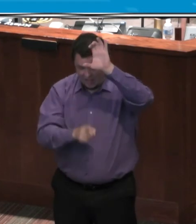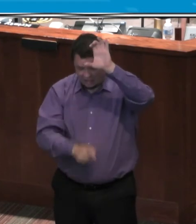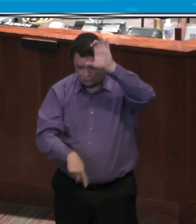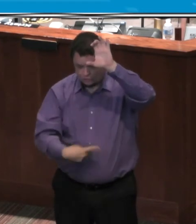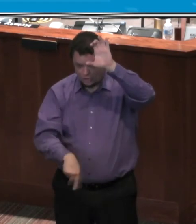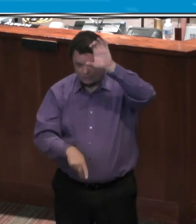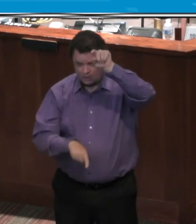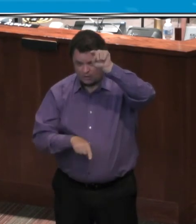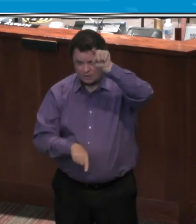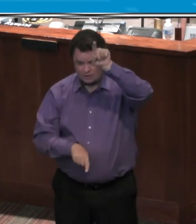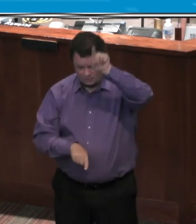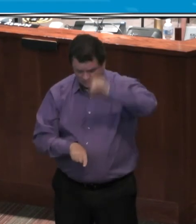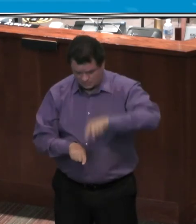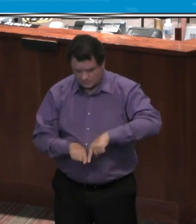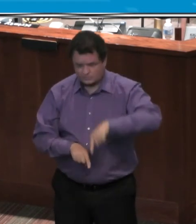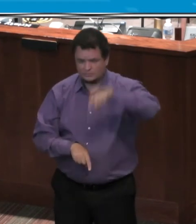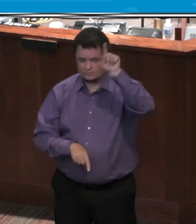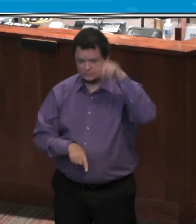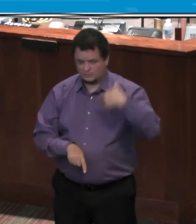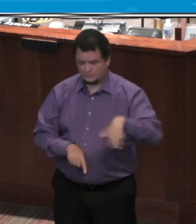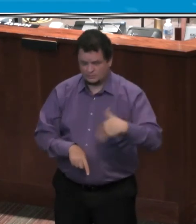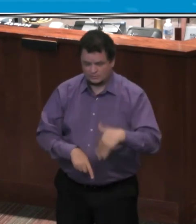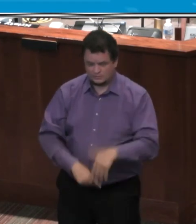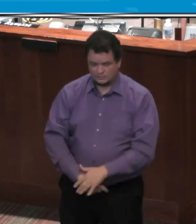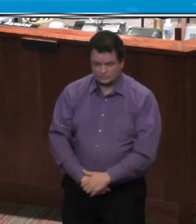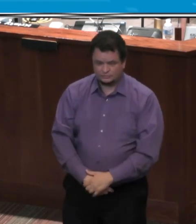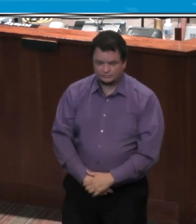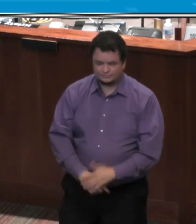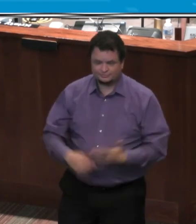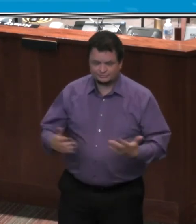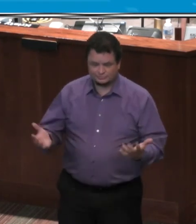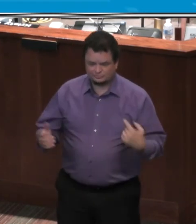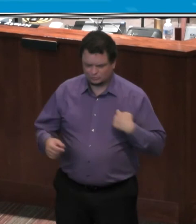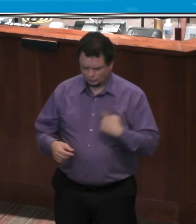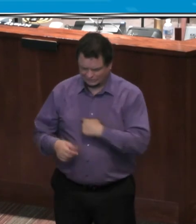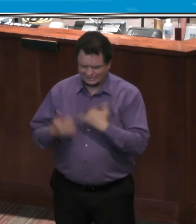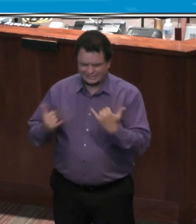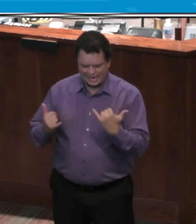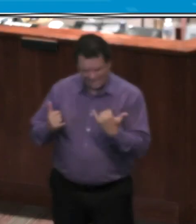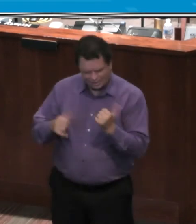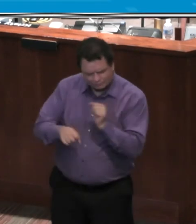for, and we'll continue to work with our partners on developing that more fully.